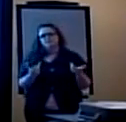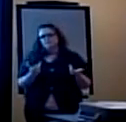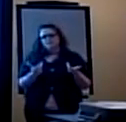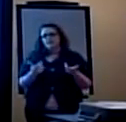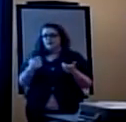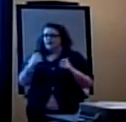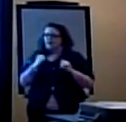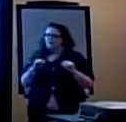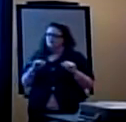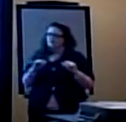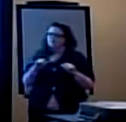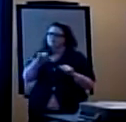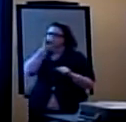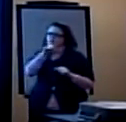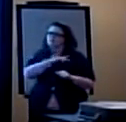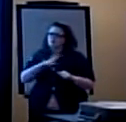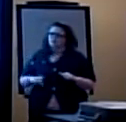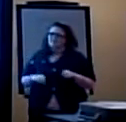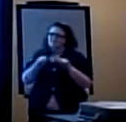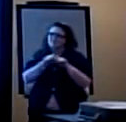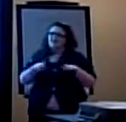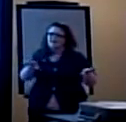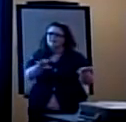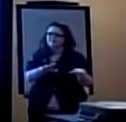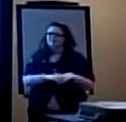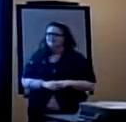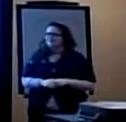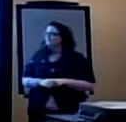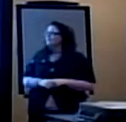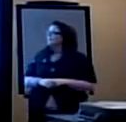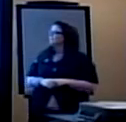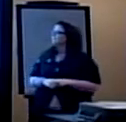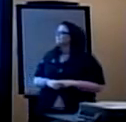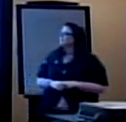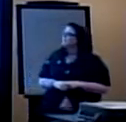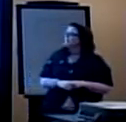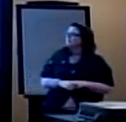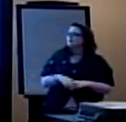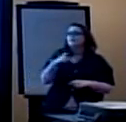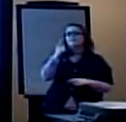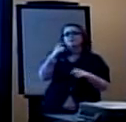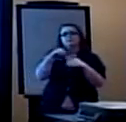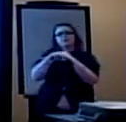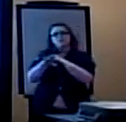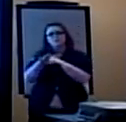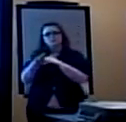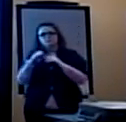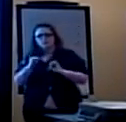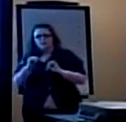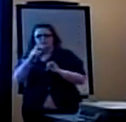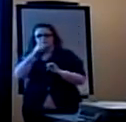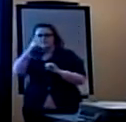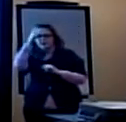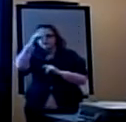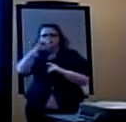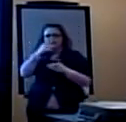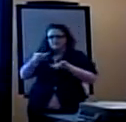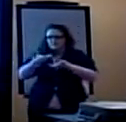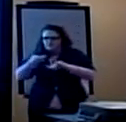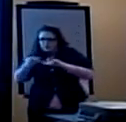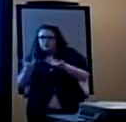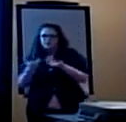pushed for that. I like princess land. But what we found is what got parents and kids talking. What works? What doesn't work? And out